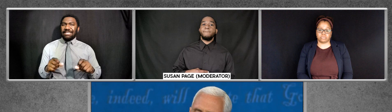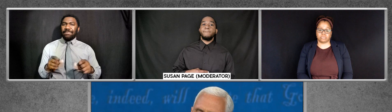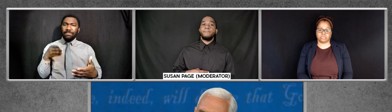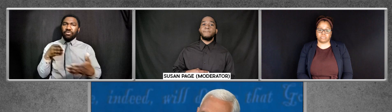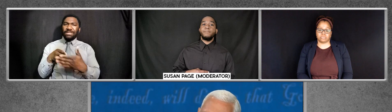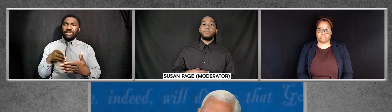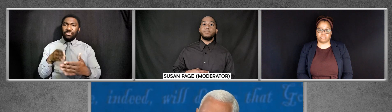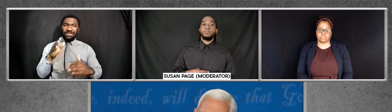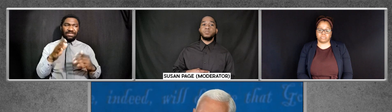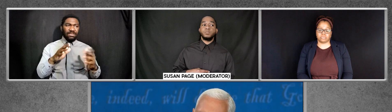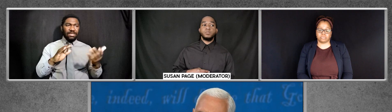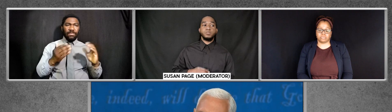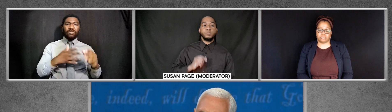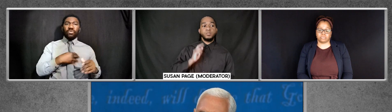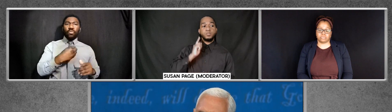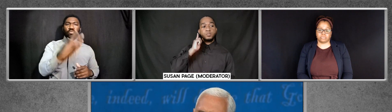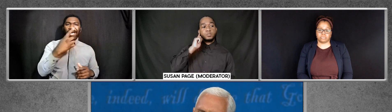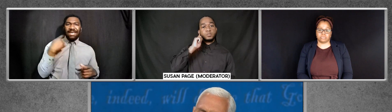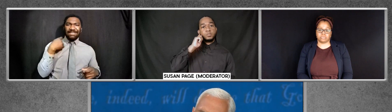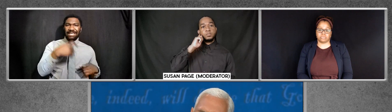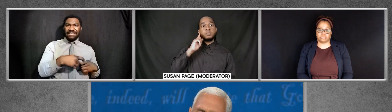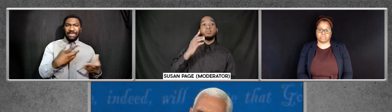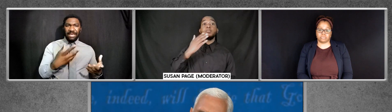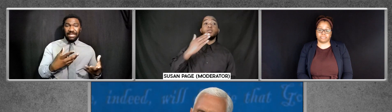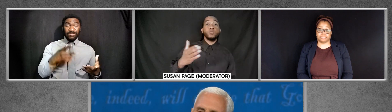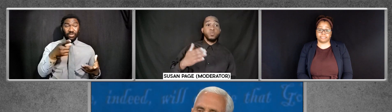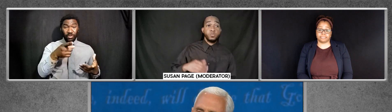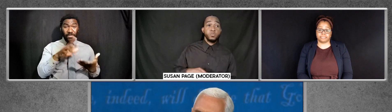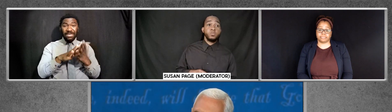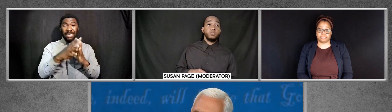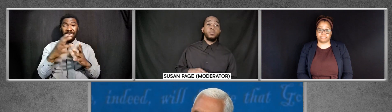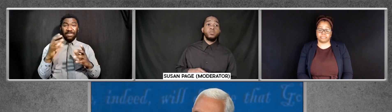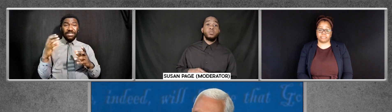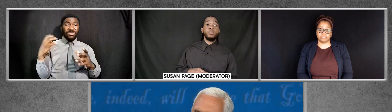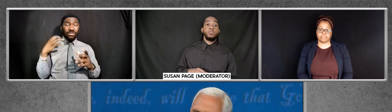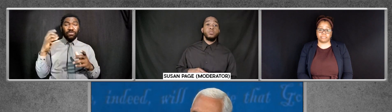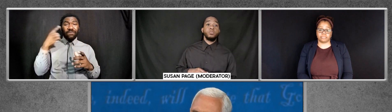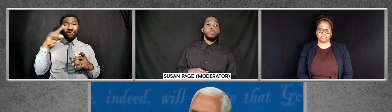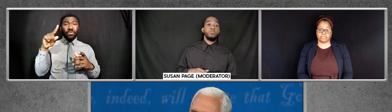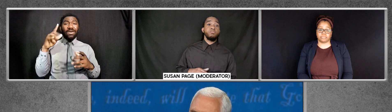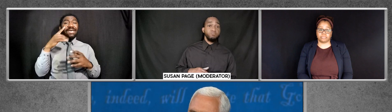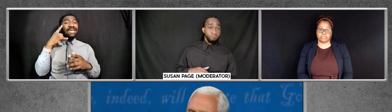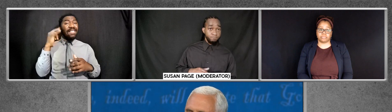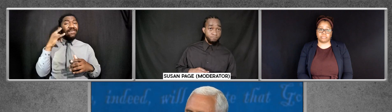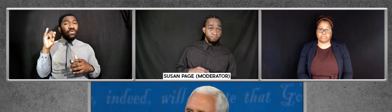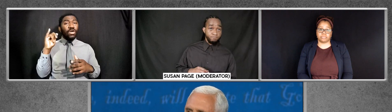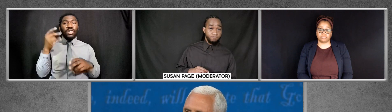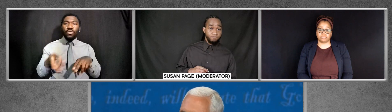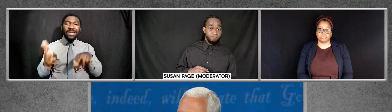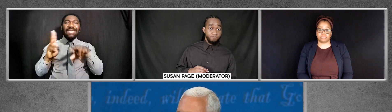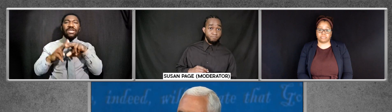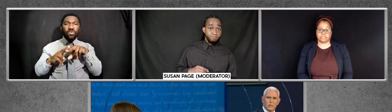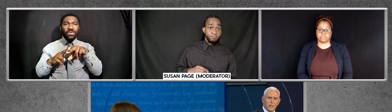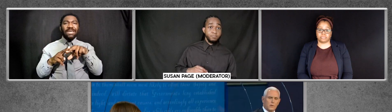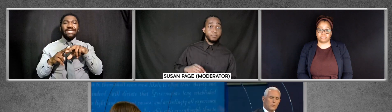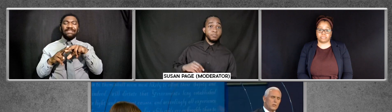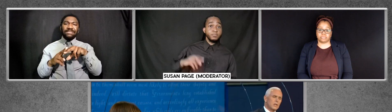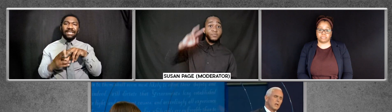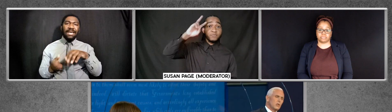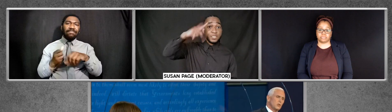Hispanics. When you were Attorney General of California, you increased the disproportionate incarceration of blacks